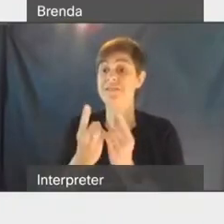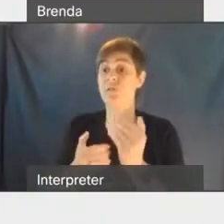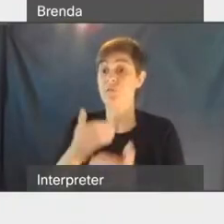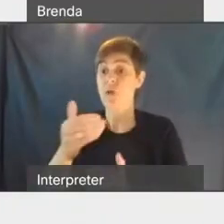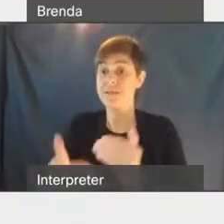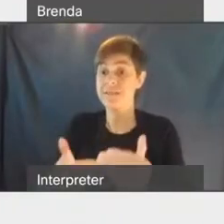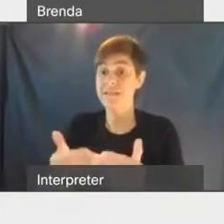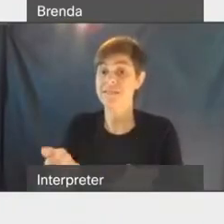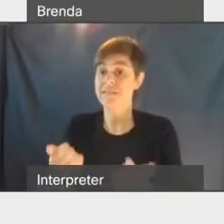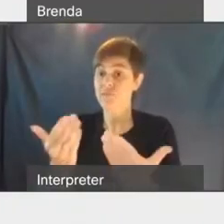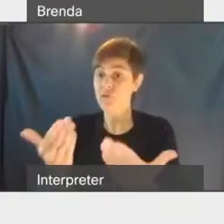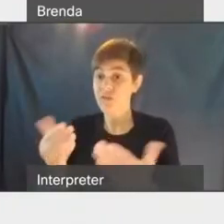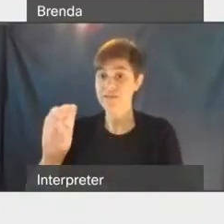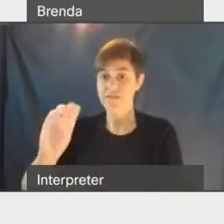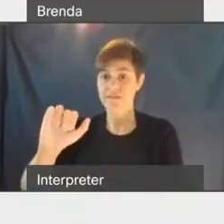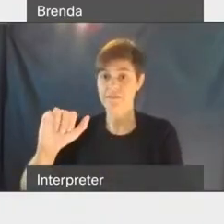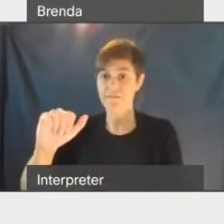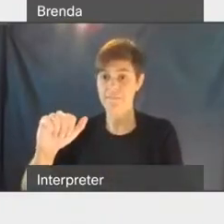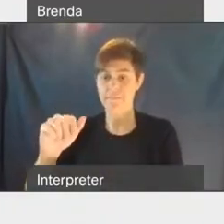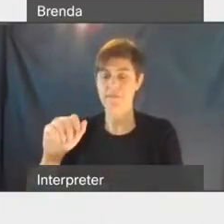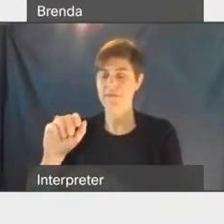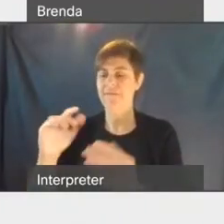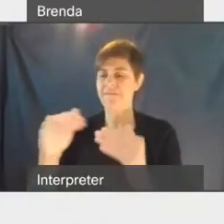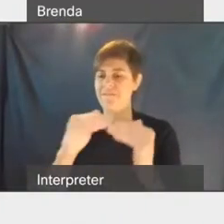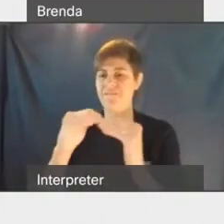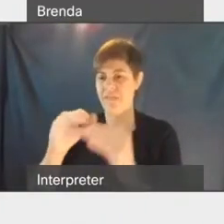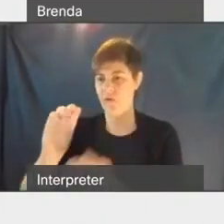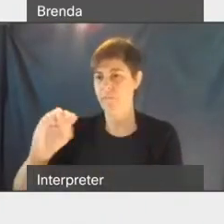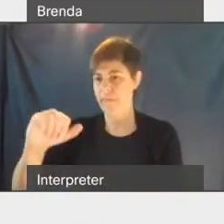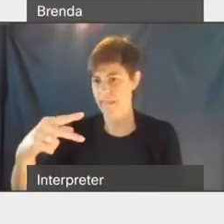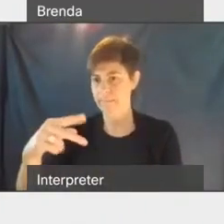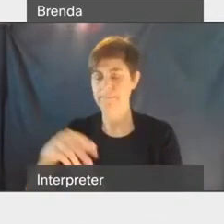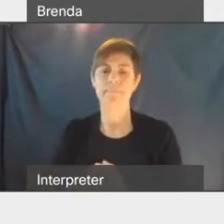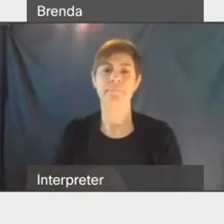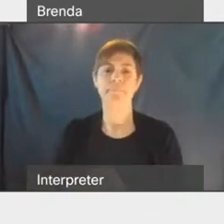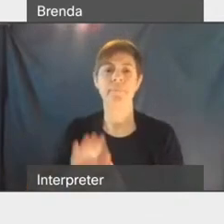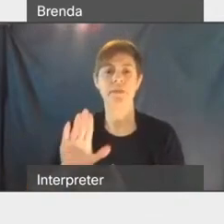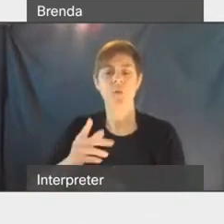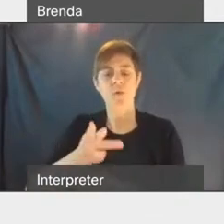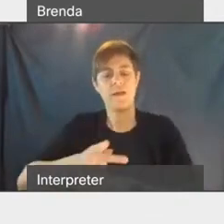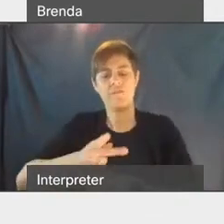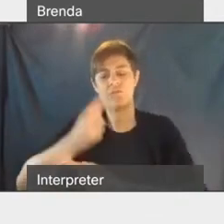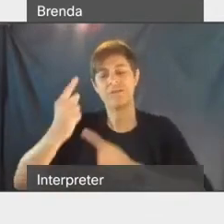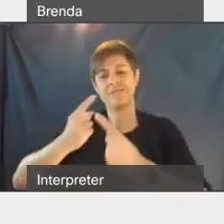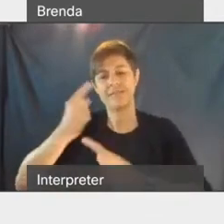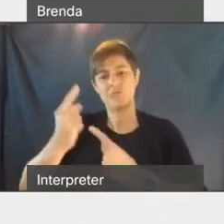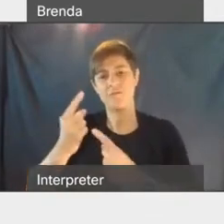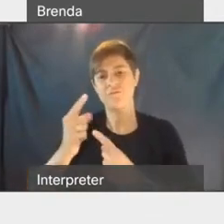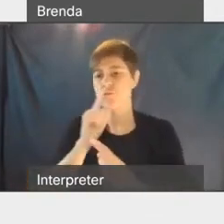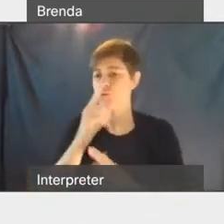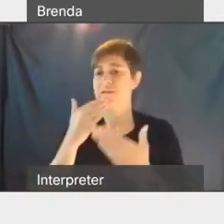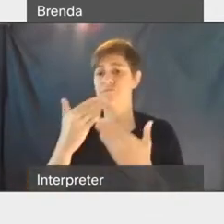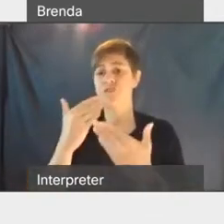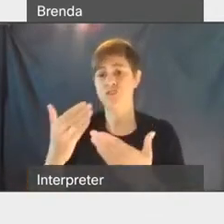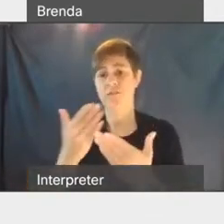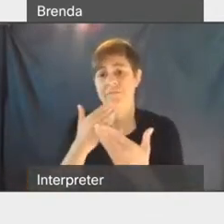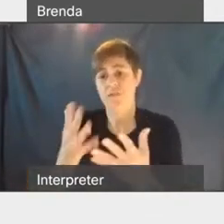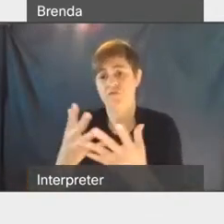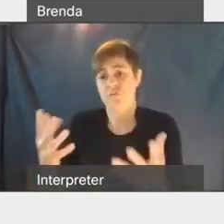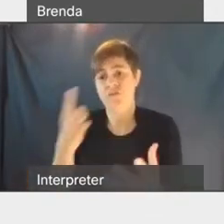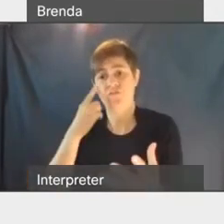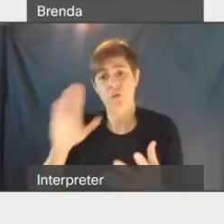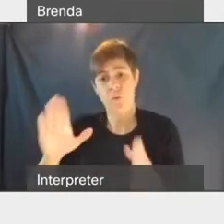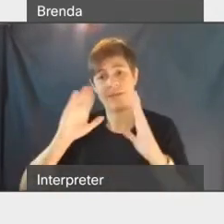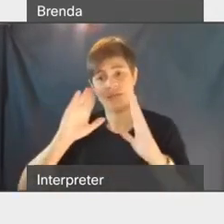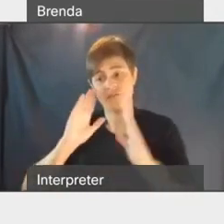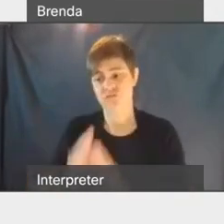in fair maps for candidates. Your careful consideration of these points will be greatly appreciated. Thank you so much for your attention